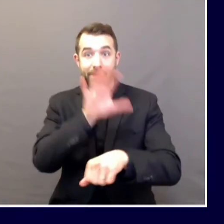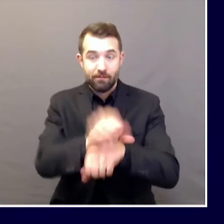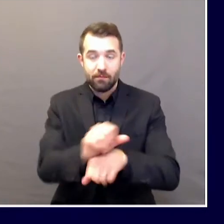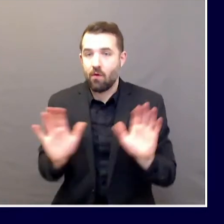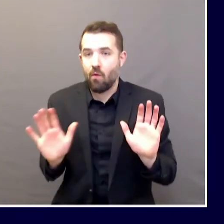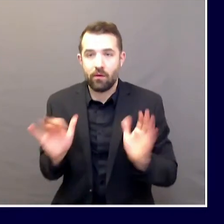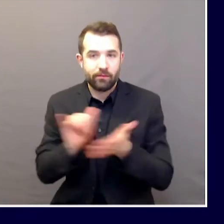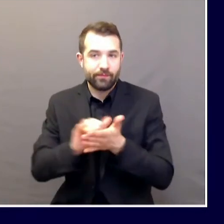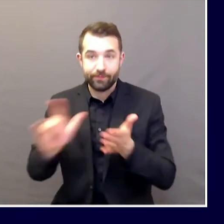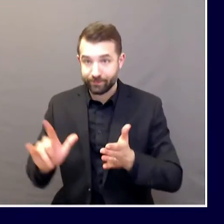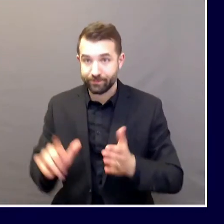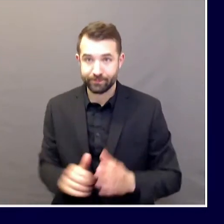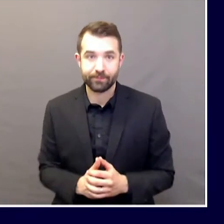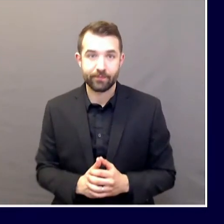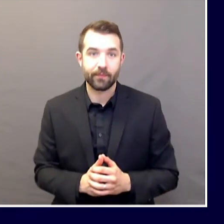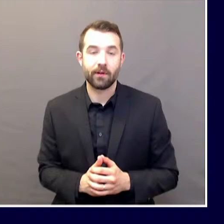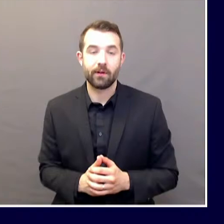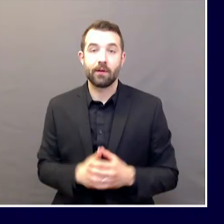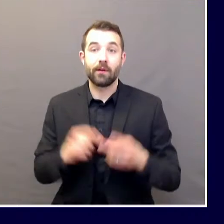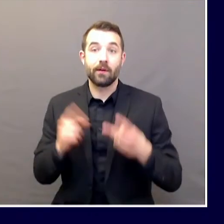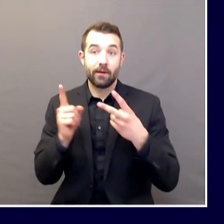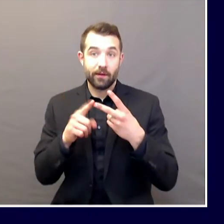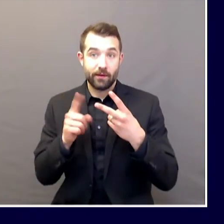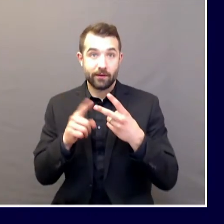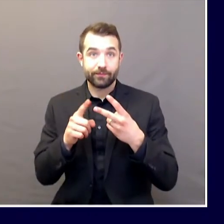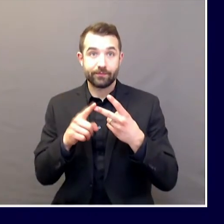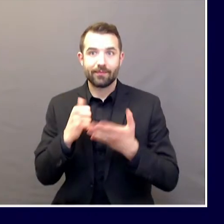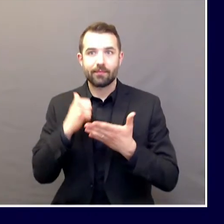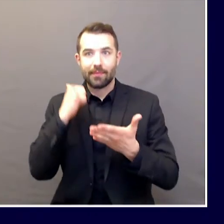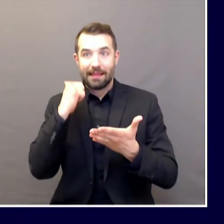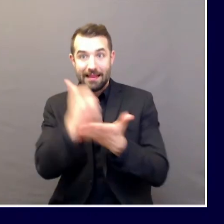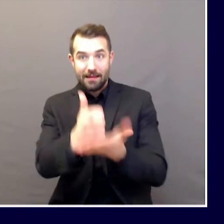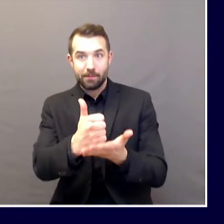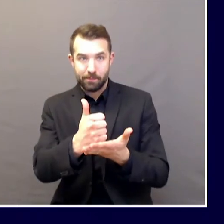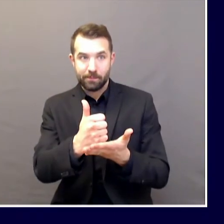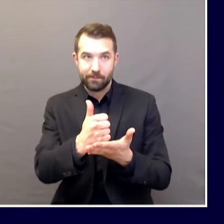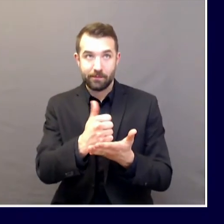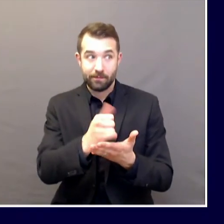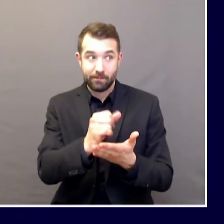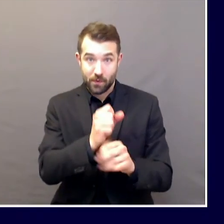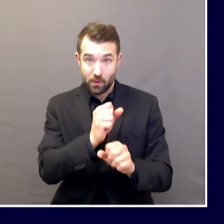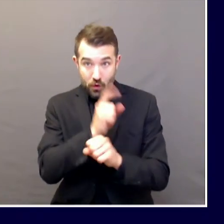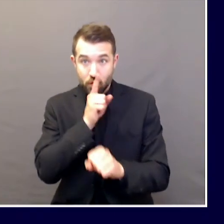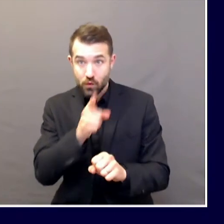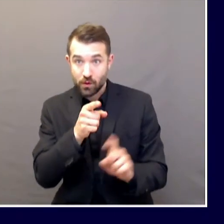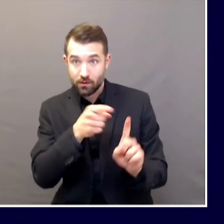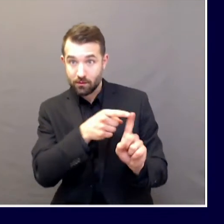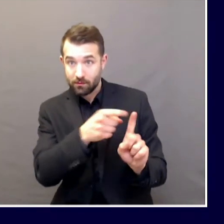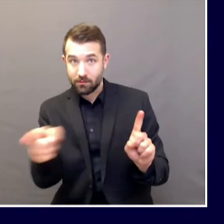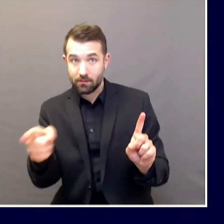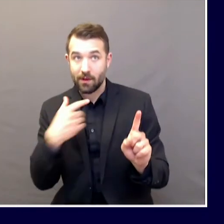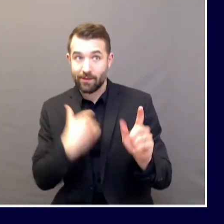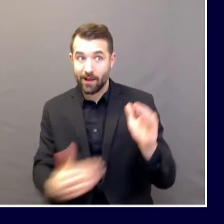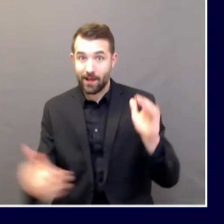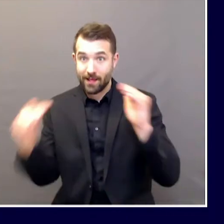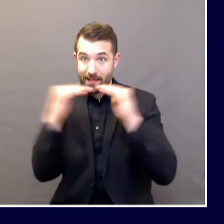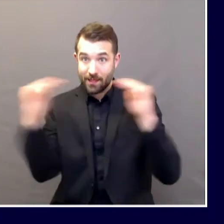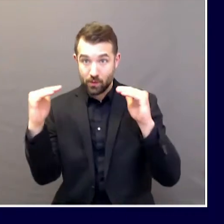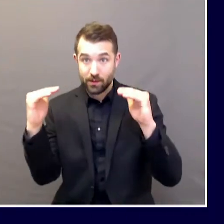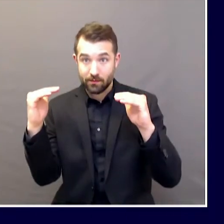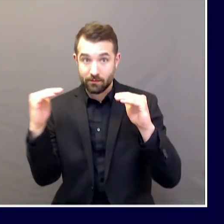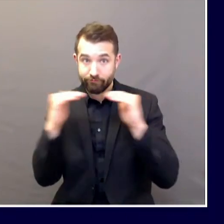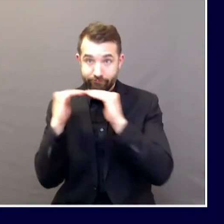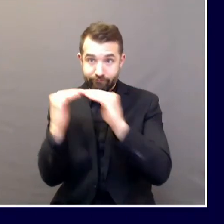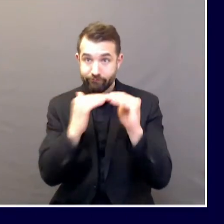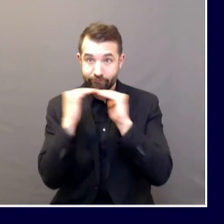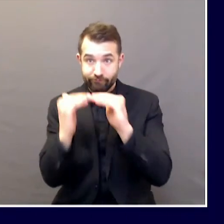online. The other way we can try to ensure that that gap doesn't open up, that the disparity doesn't show itself, is by helping folks